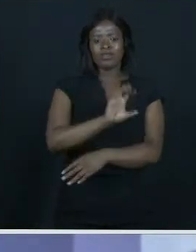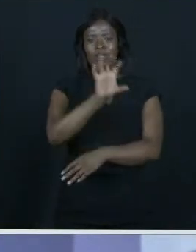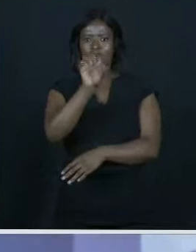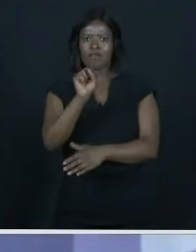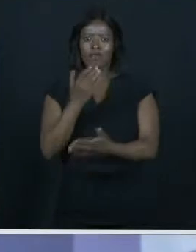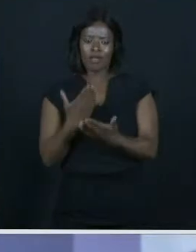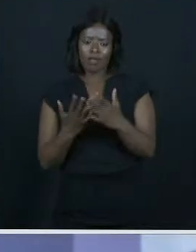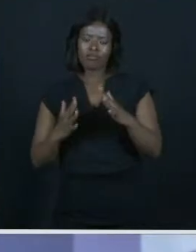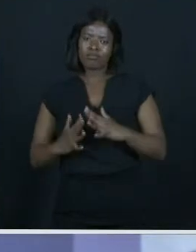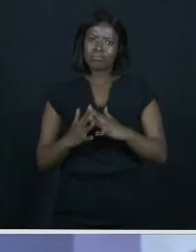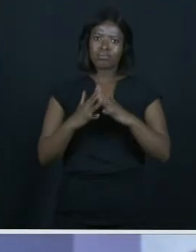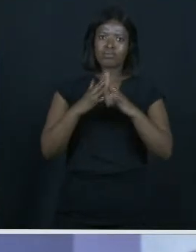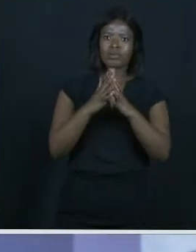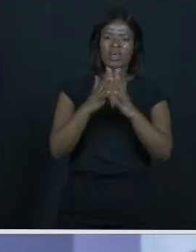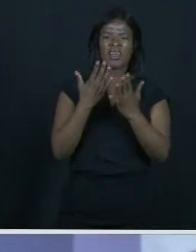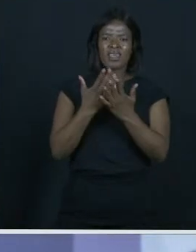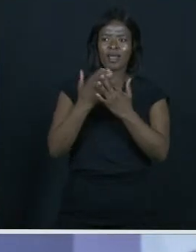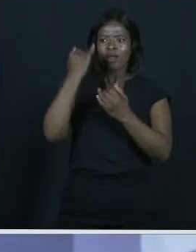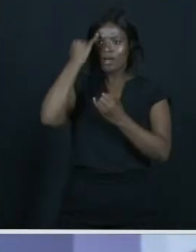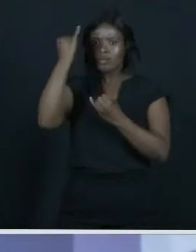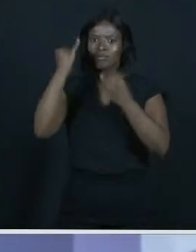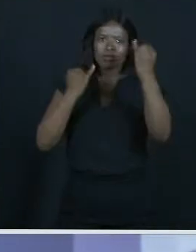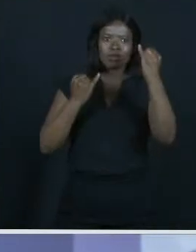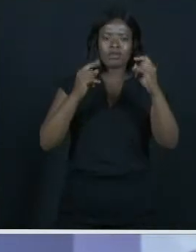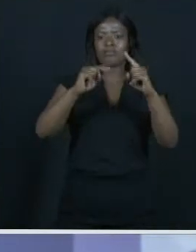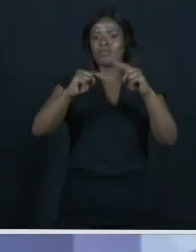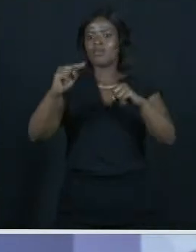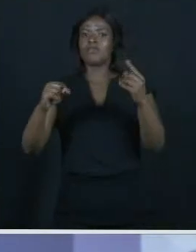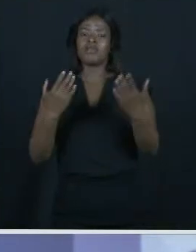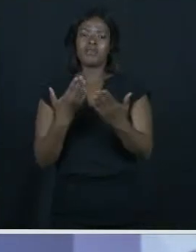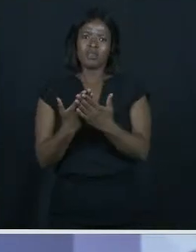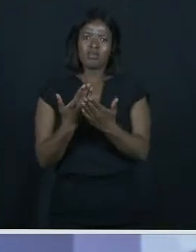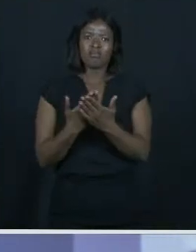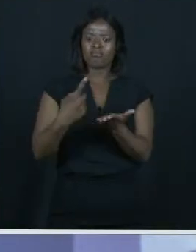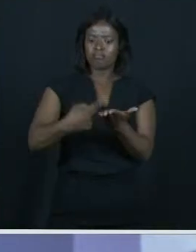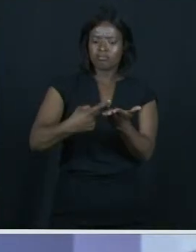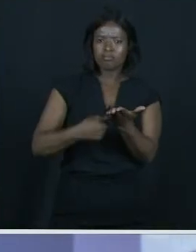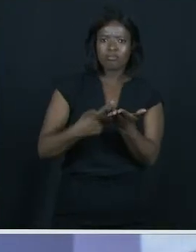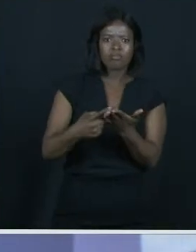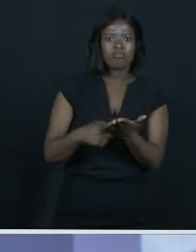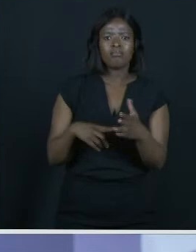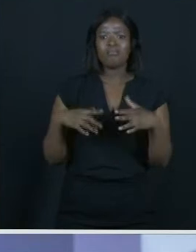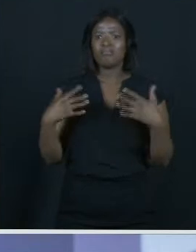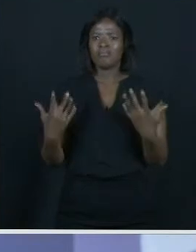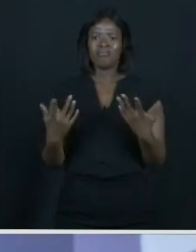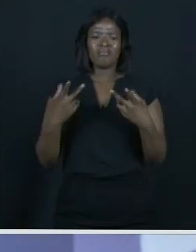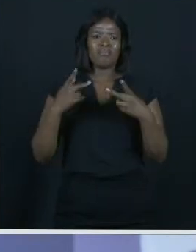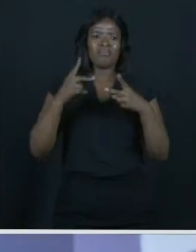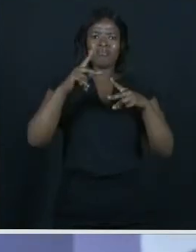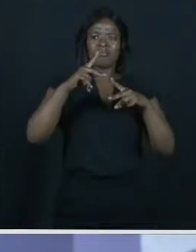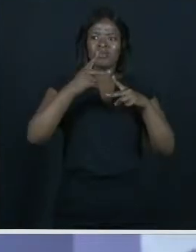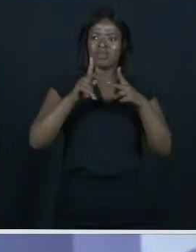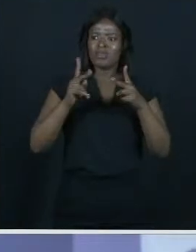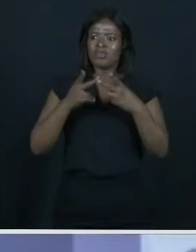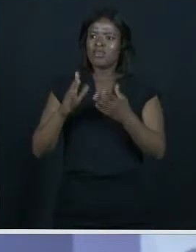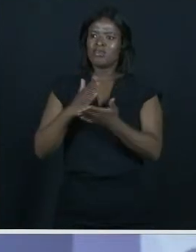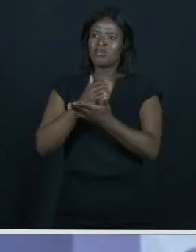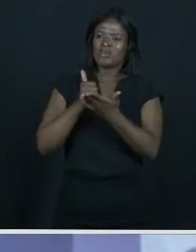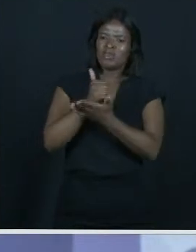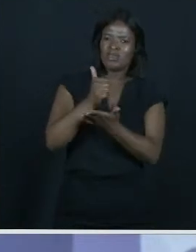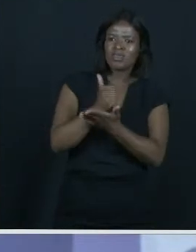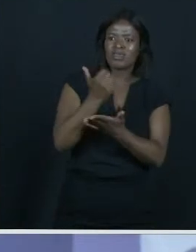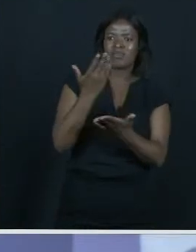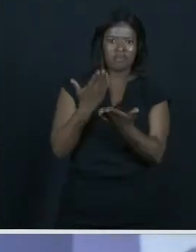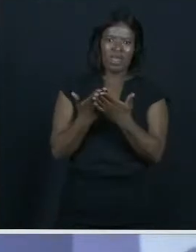can bring different ideas, different initiatives to the table towards